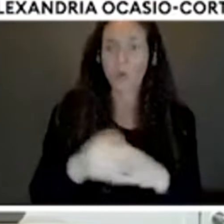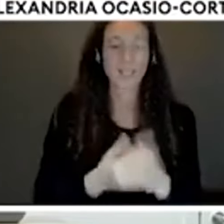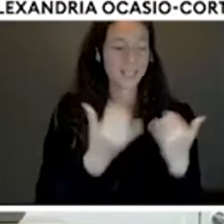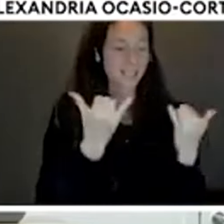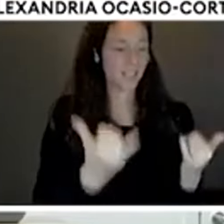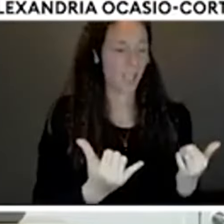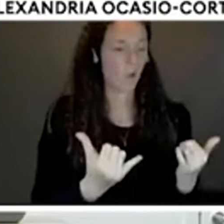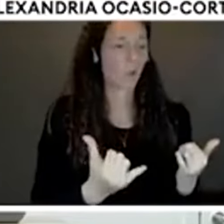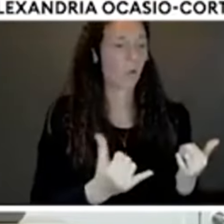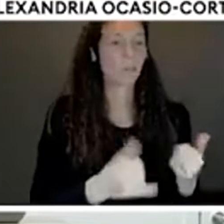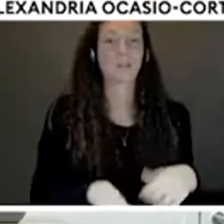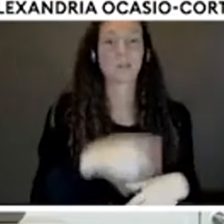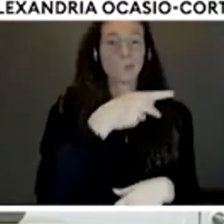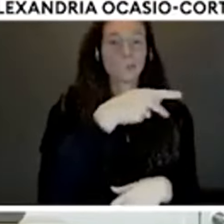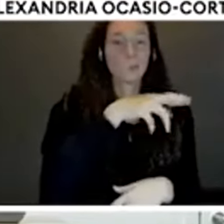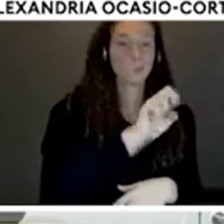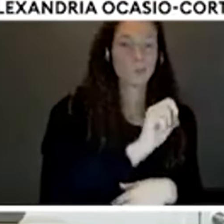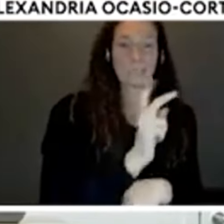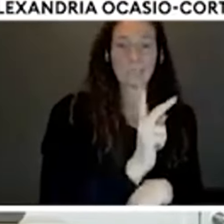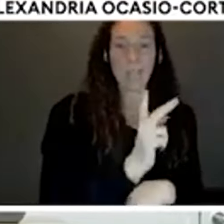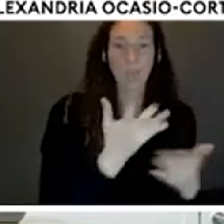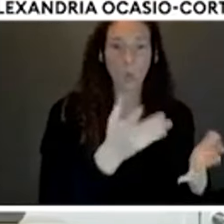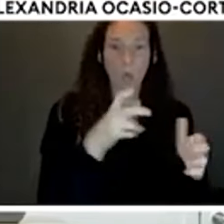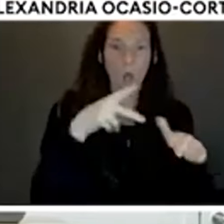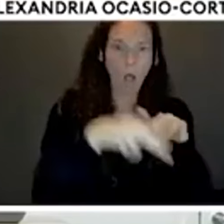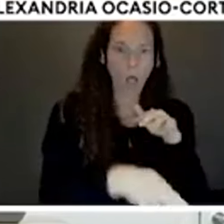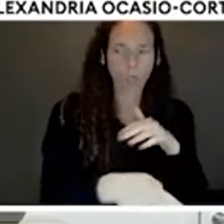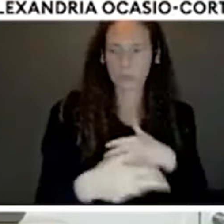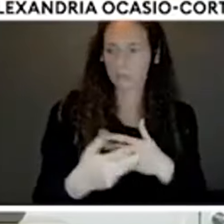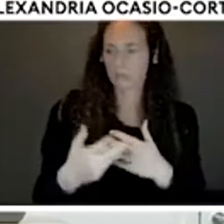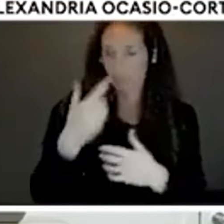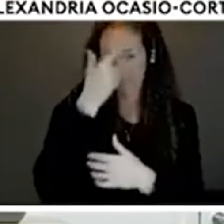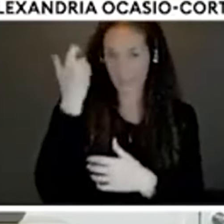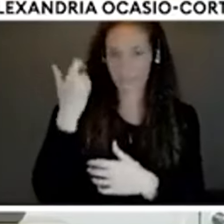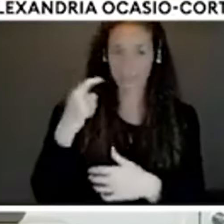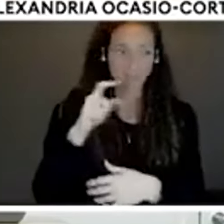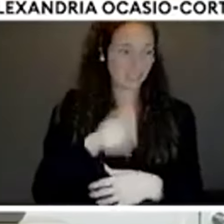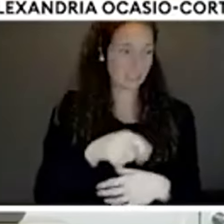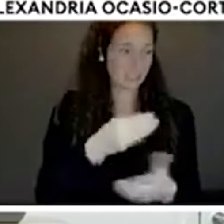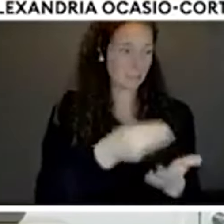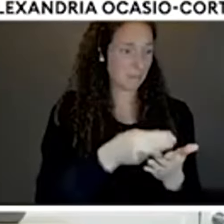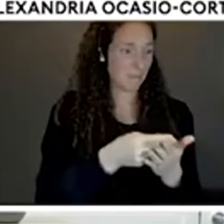put these people. Kids got to go to school.